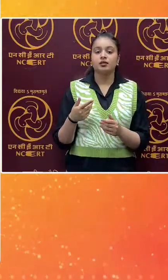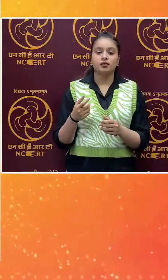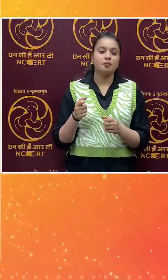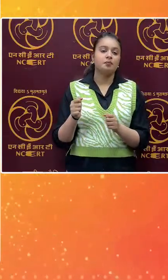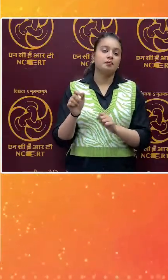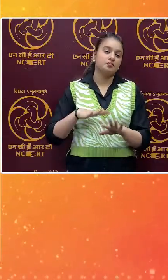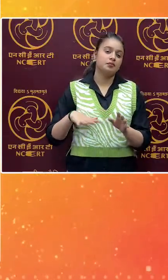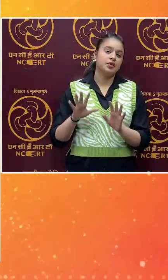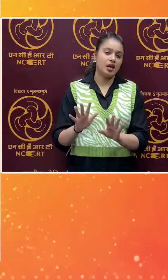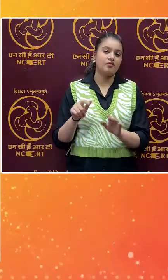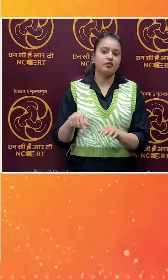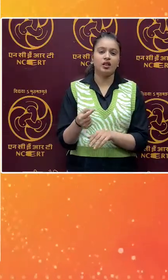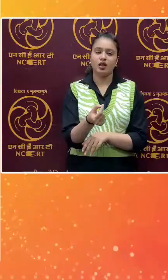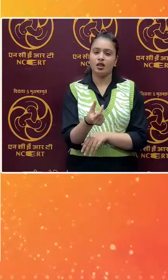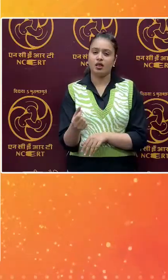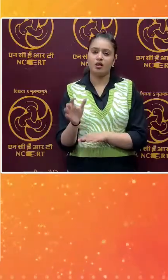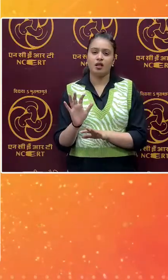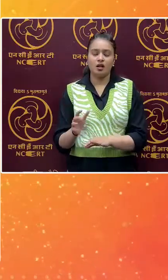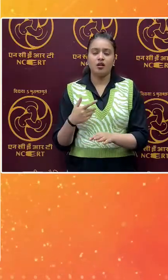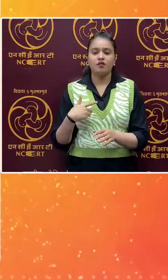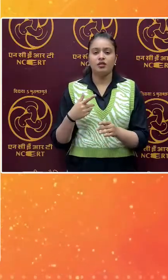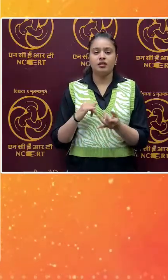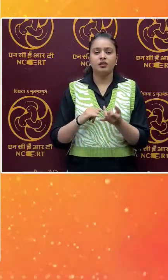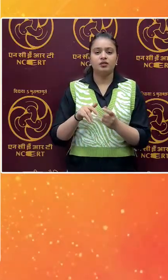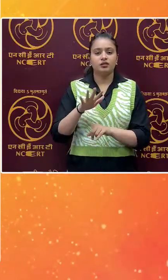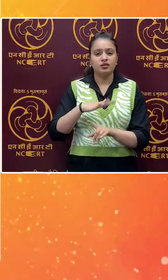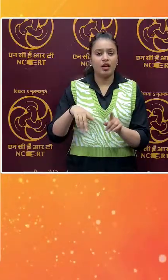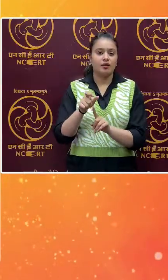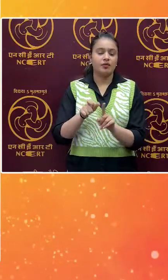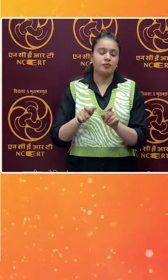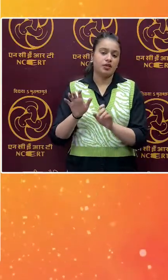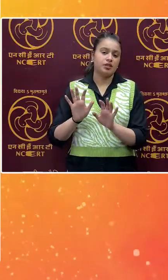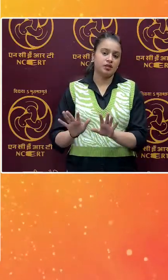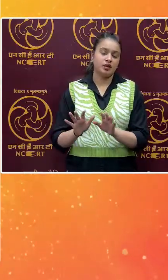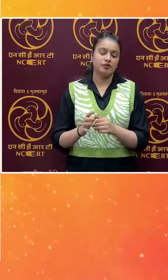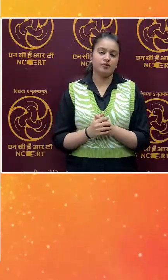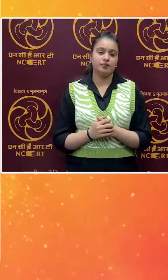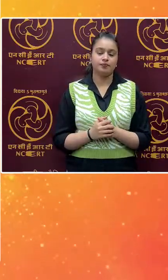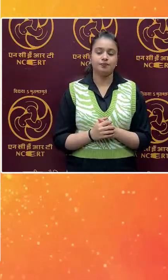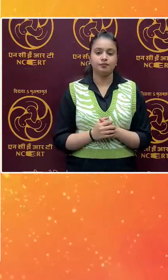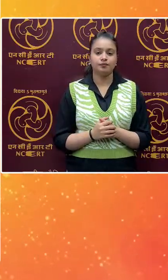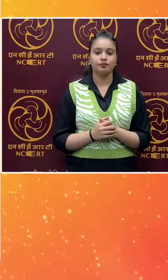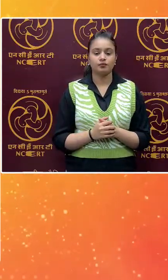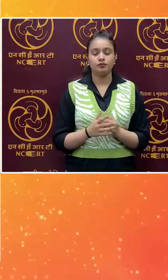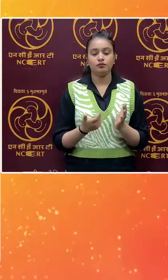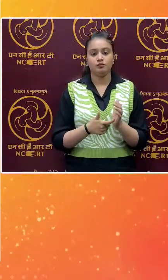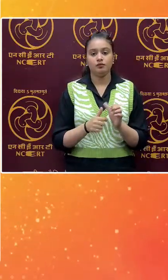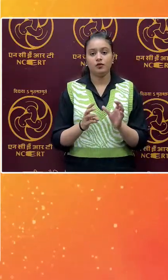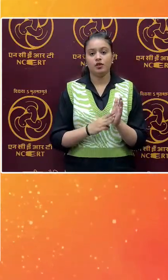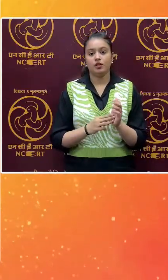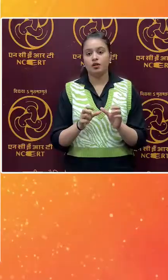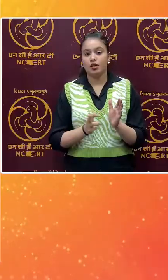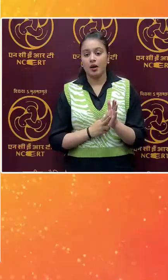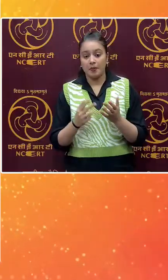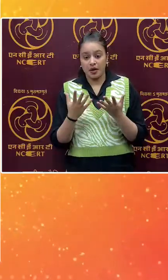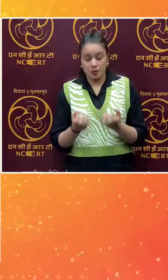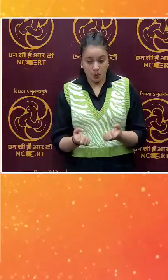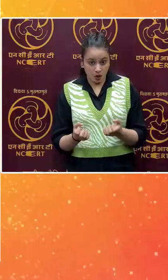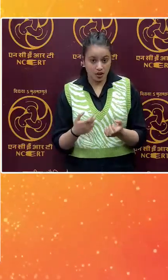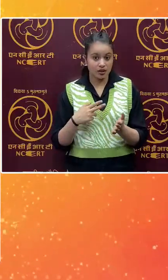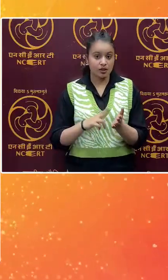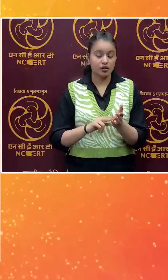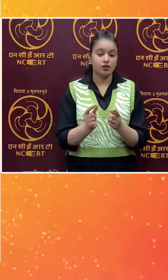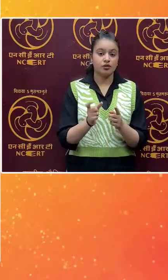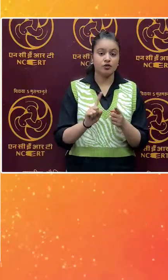there is a little bit of maneuvering by these scientists. Raman wanted nuclear physics in Bangalore,